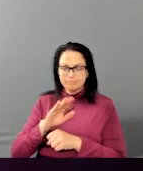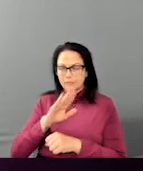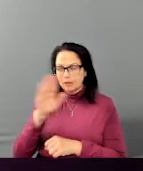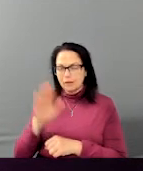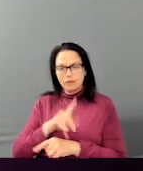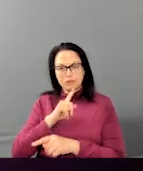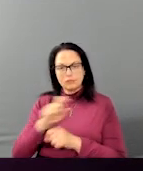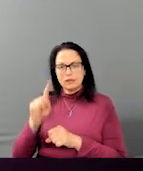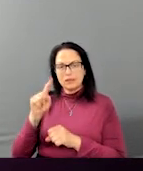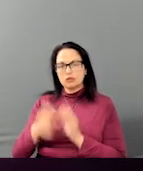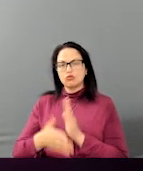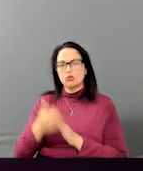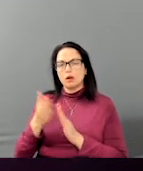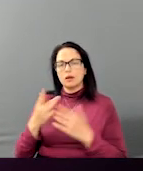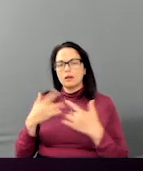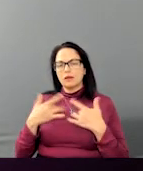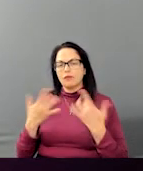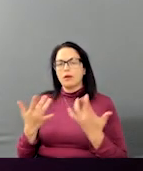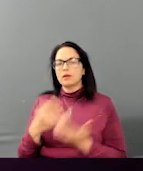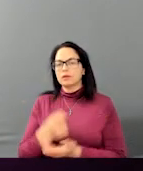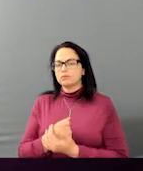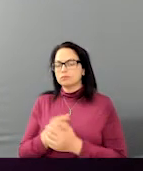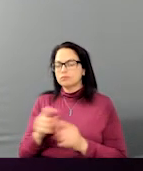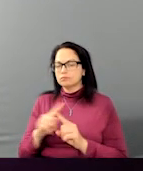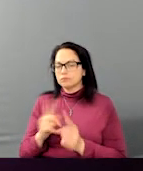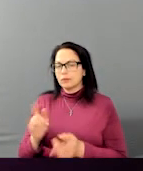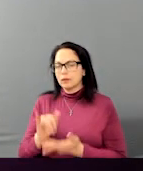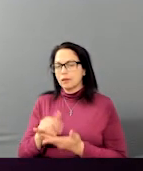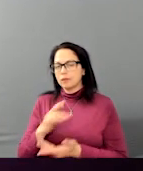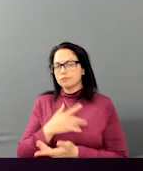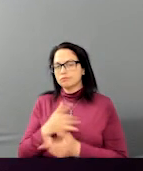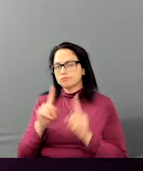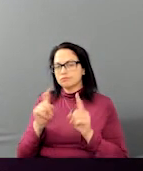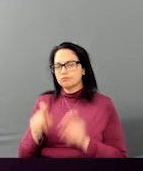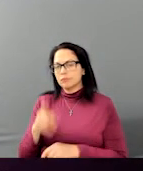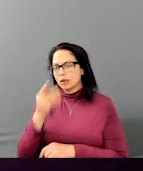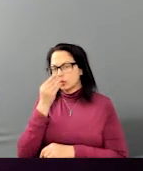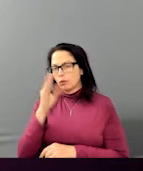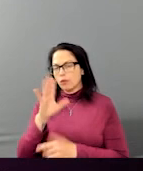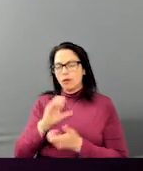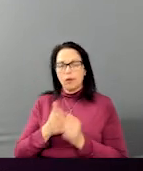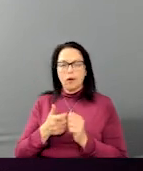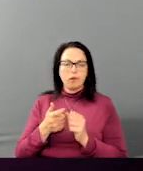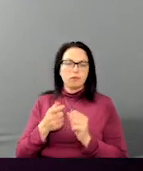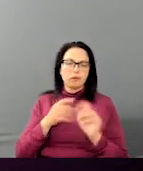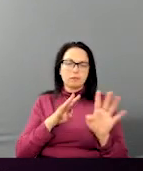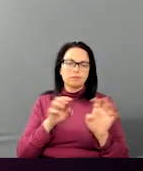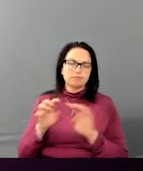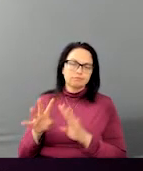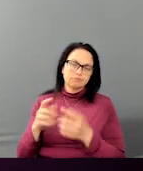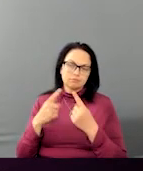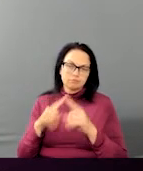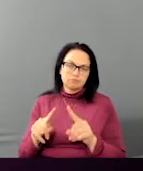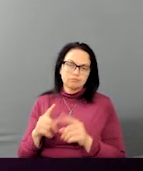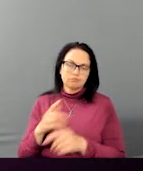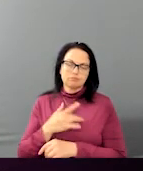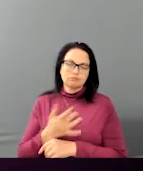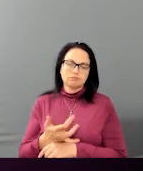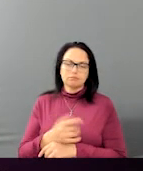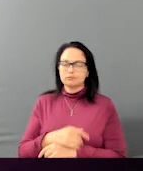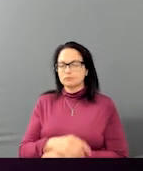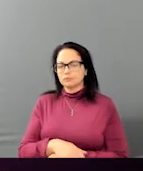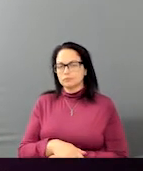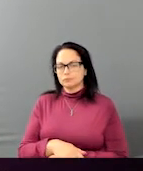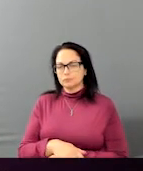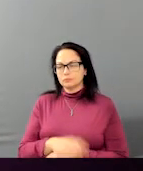invoke that prop, which is very much like unit testing. We don't care how input works. And then we